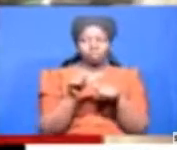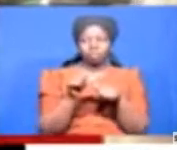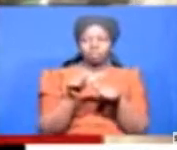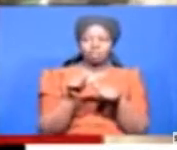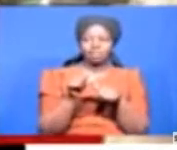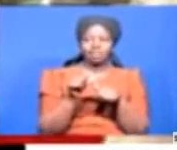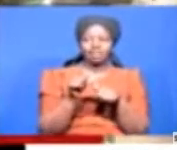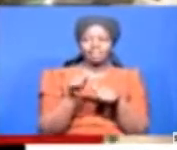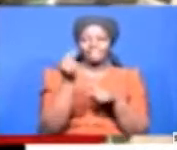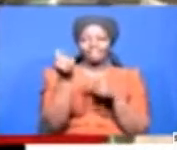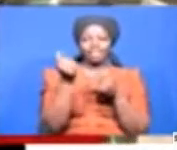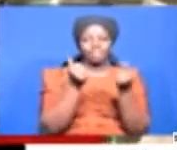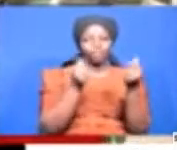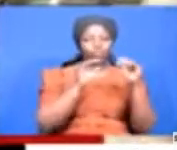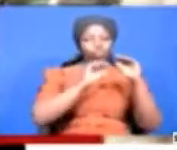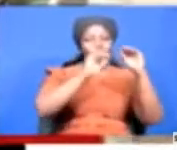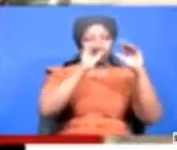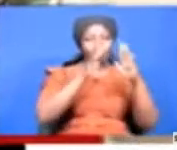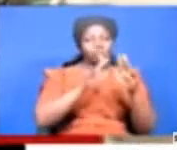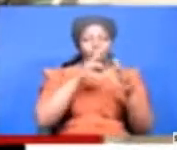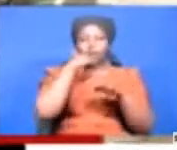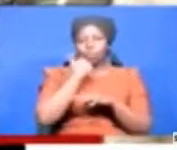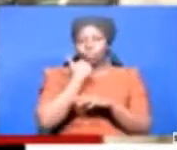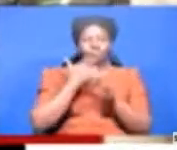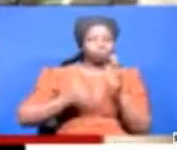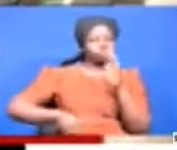a few teachers who are still sending children home.